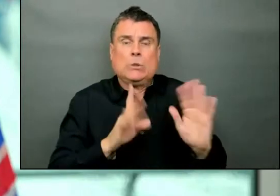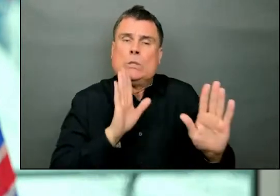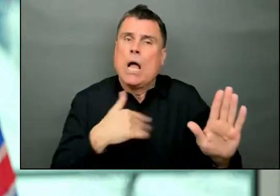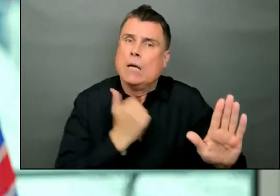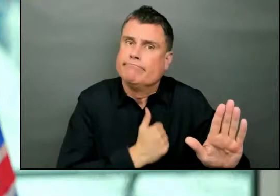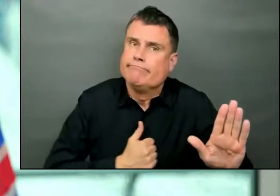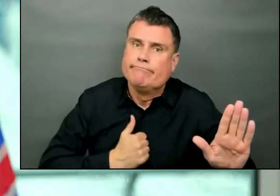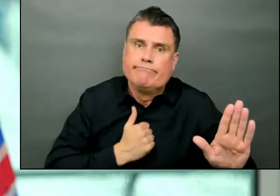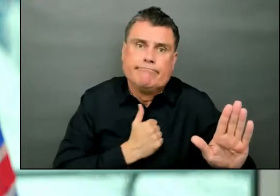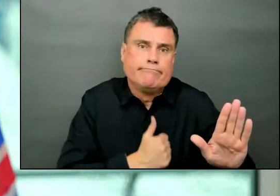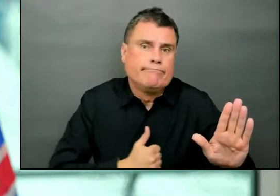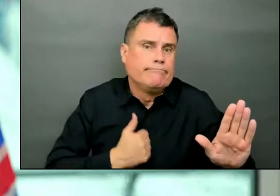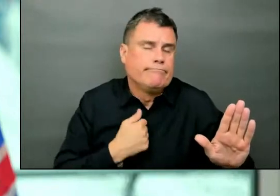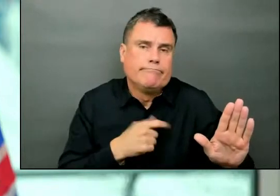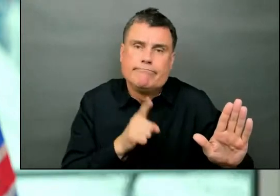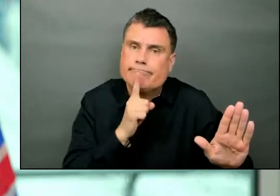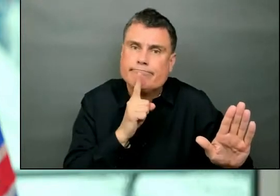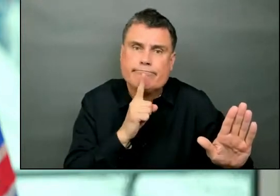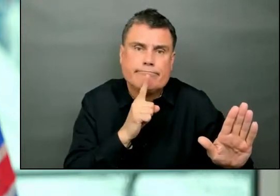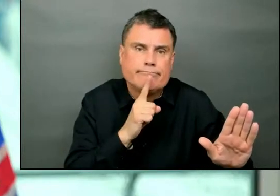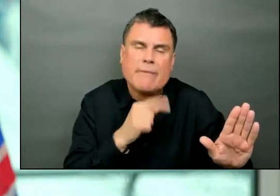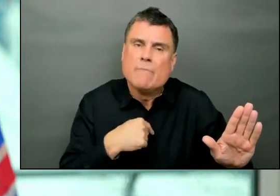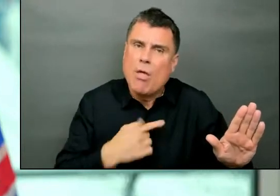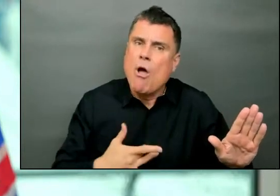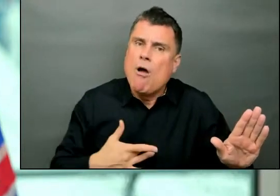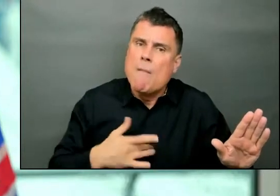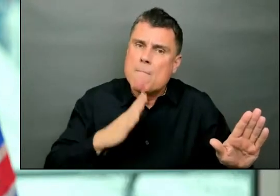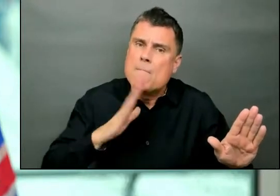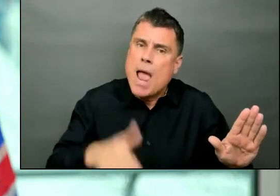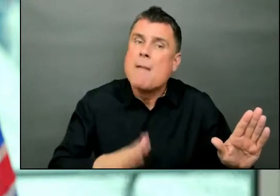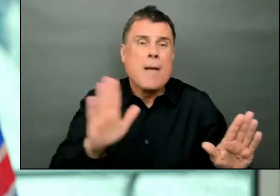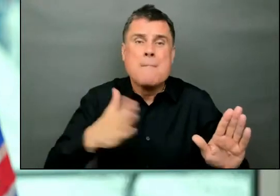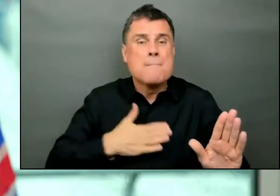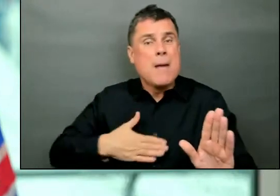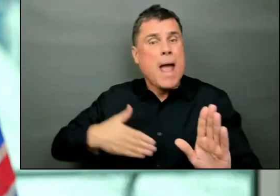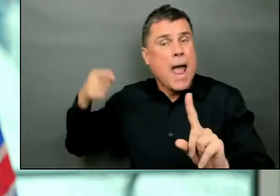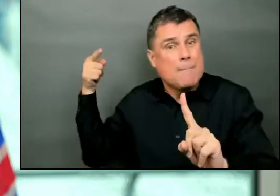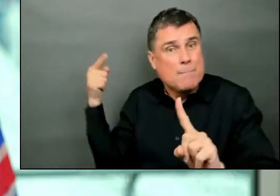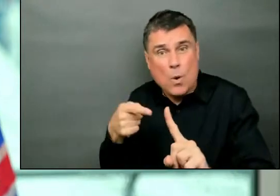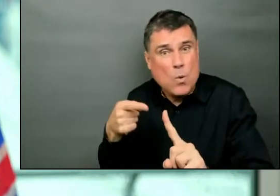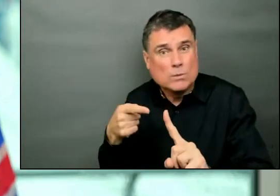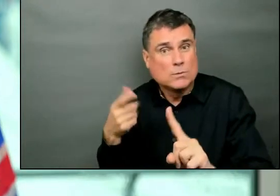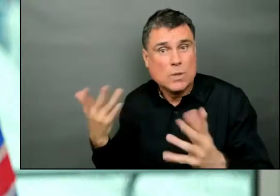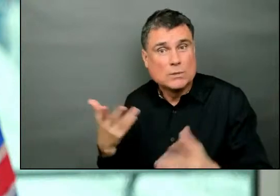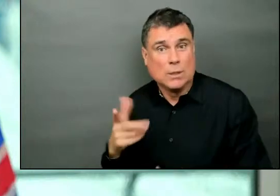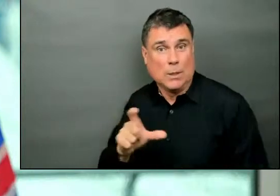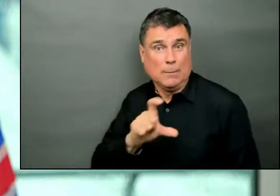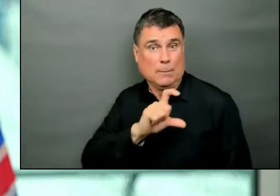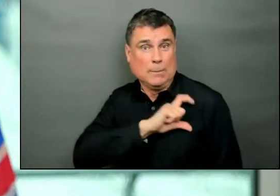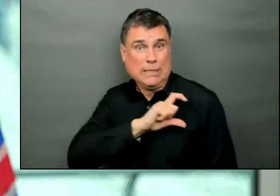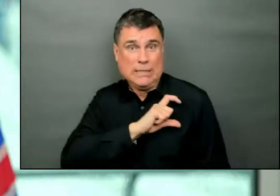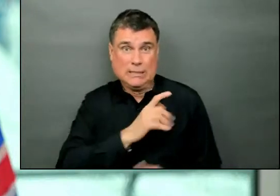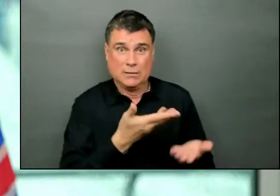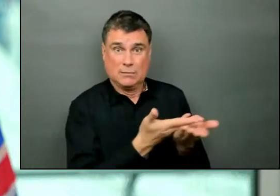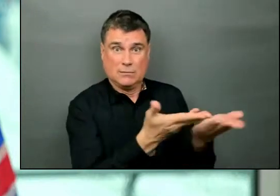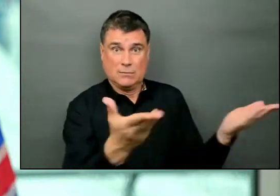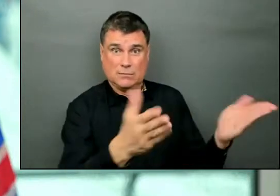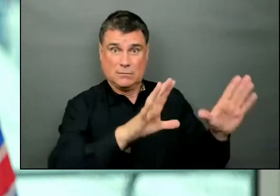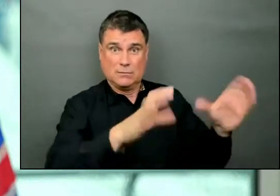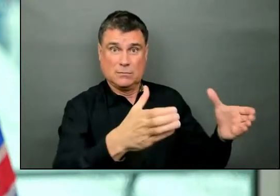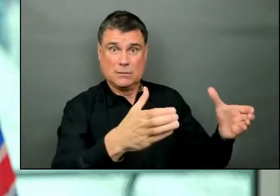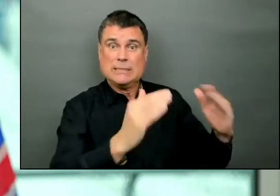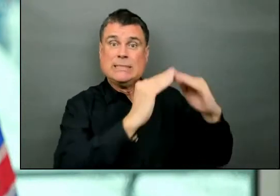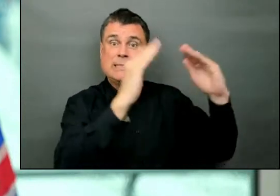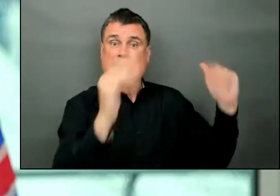I was referring to an example of the complexity of policing in British Columbia and of the challenges that on-the-ground